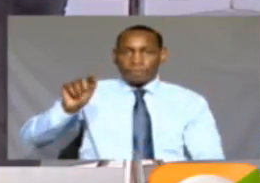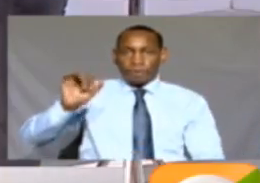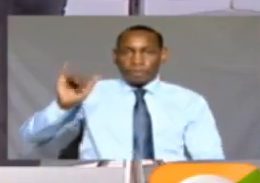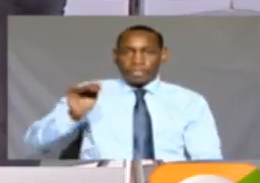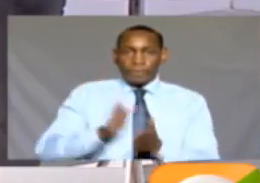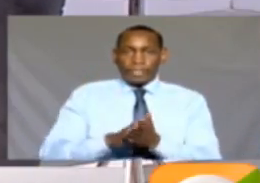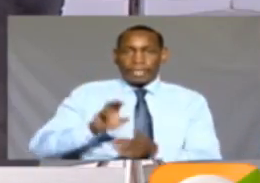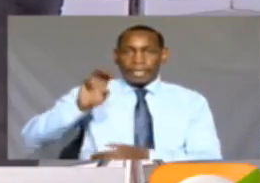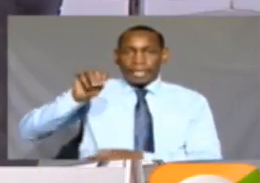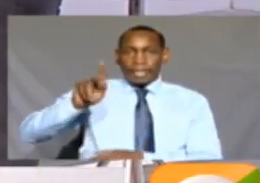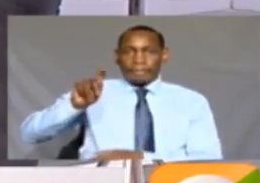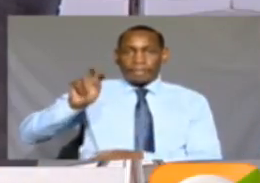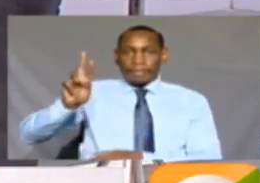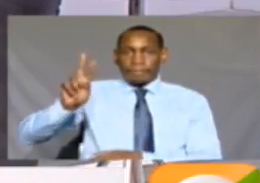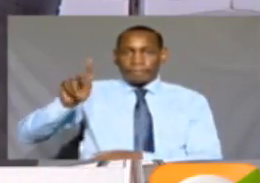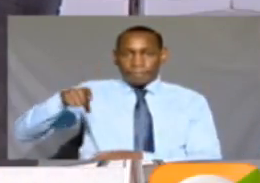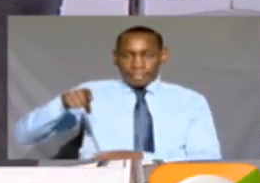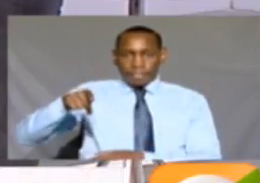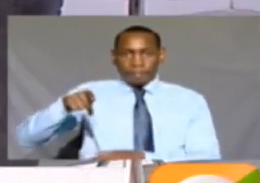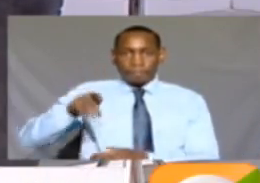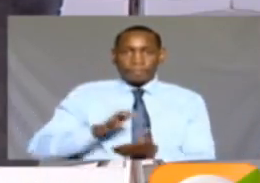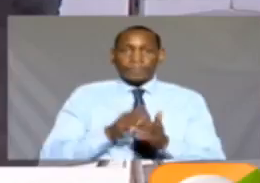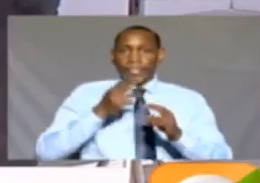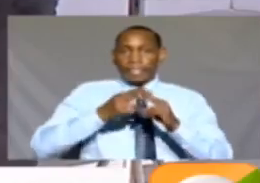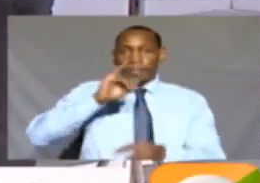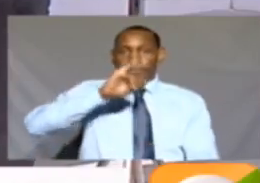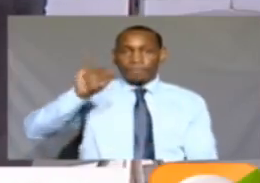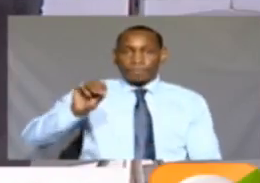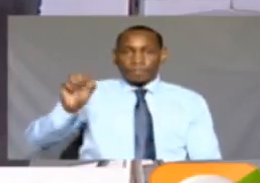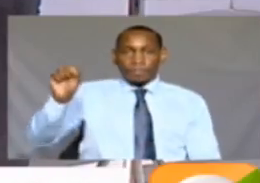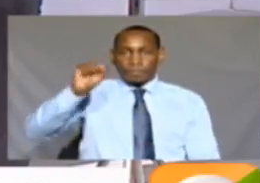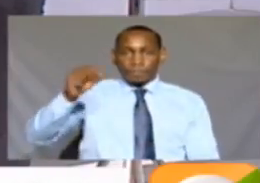and Most Valuable Player, which is MVP, Joash Onyango from Gor Mahia.